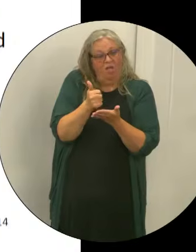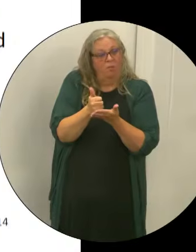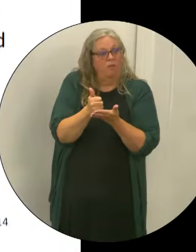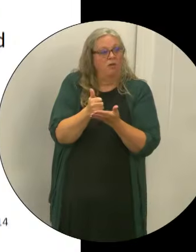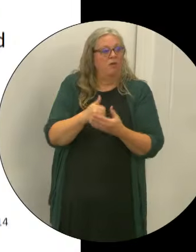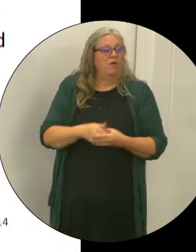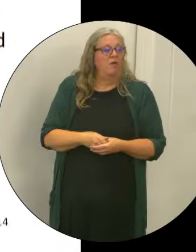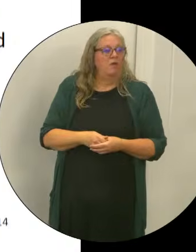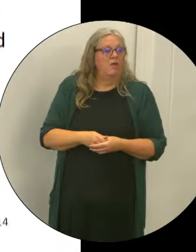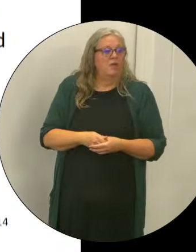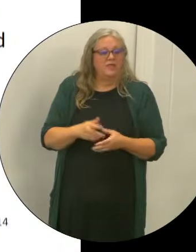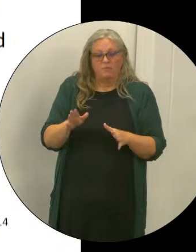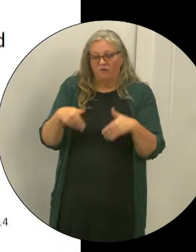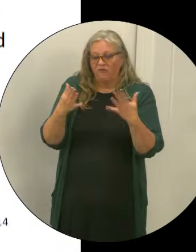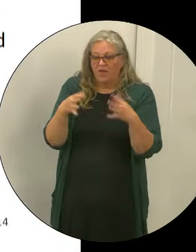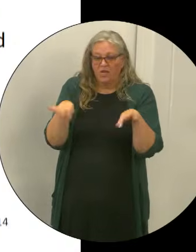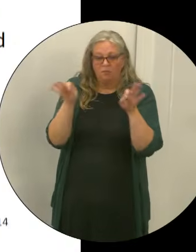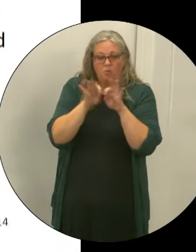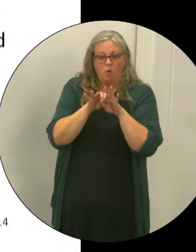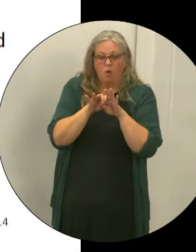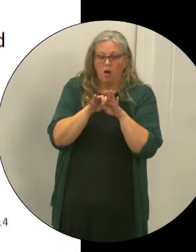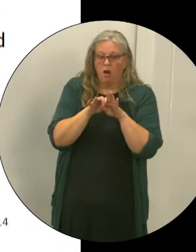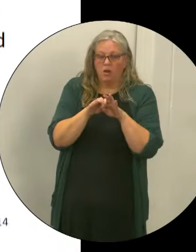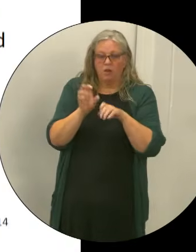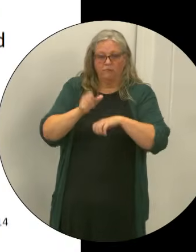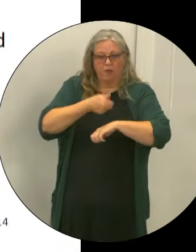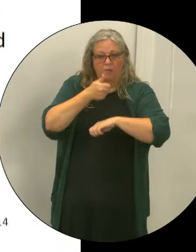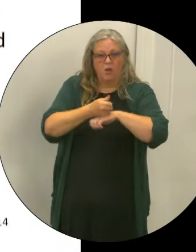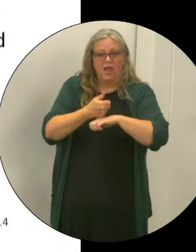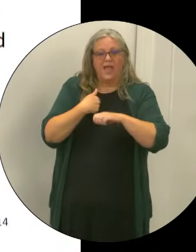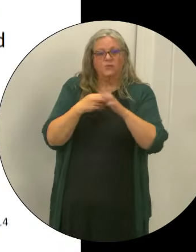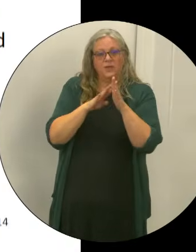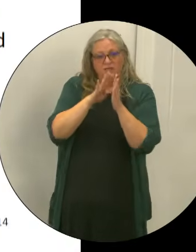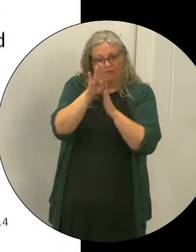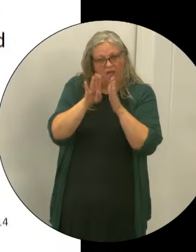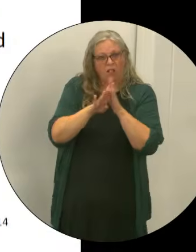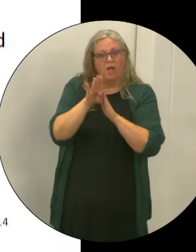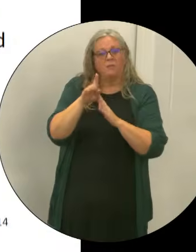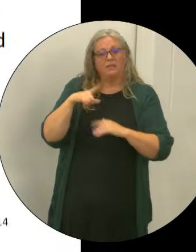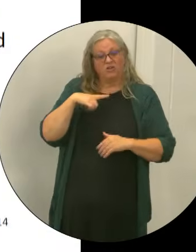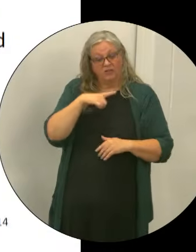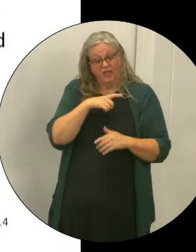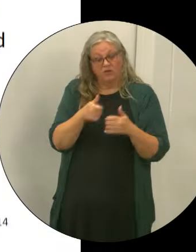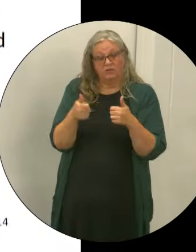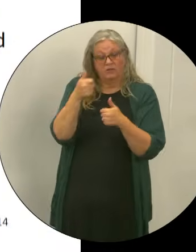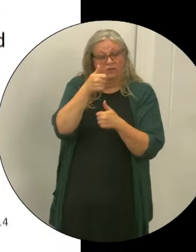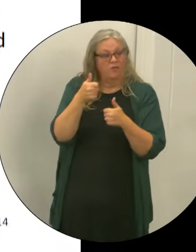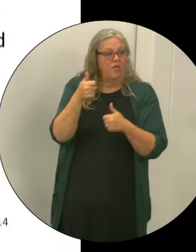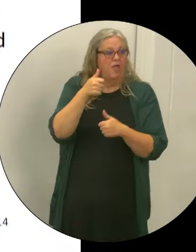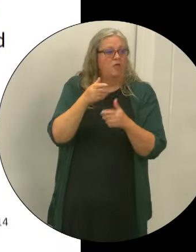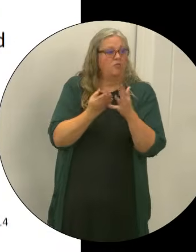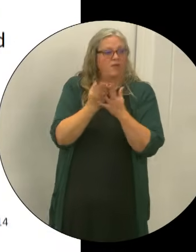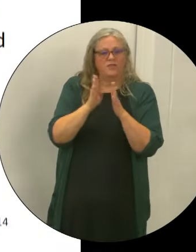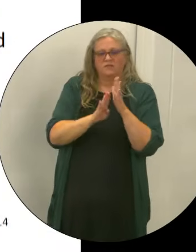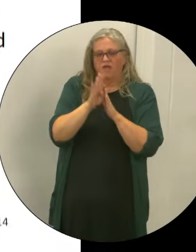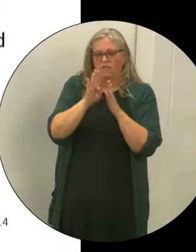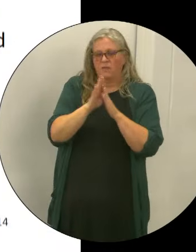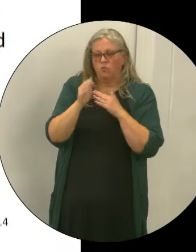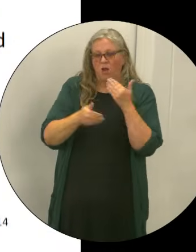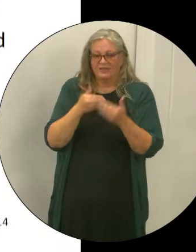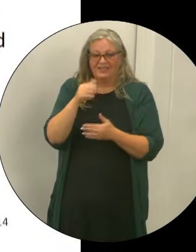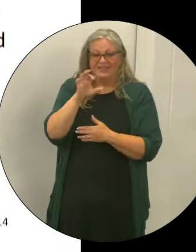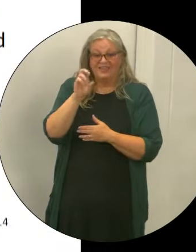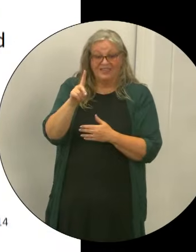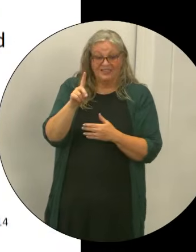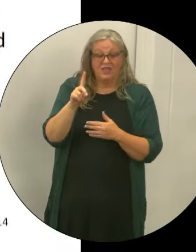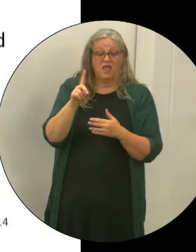school districts and provide an important framework as we develop CCSD's legislative platforms. Throughout the development process, CCSD staff has